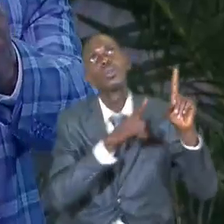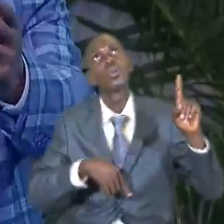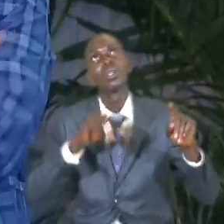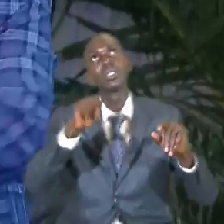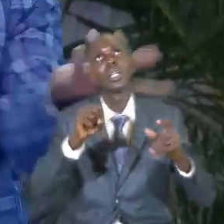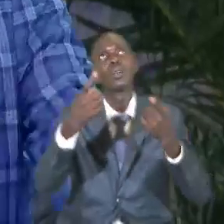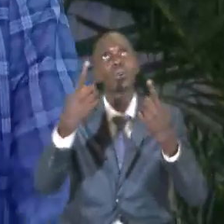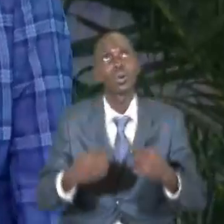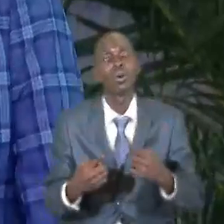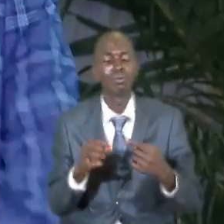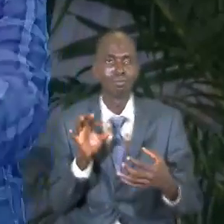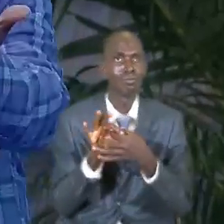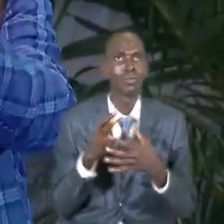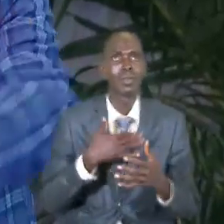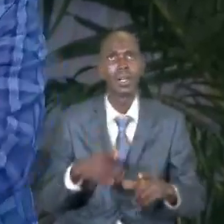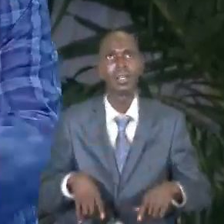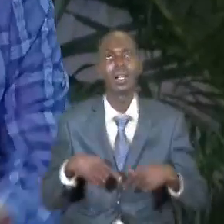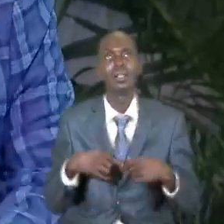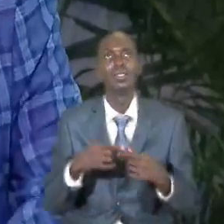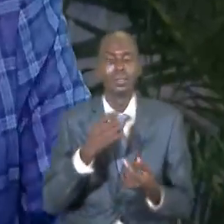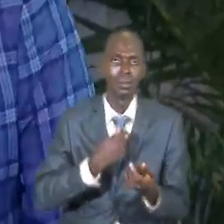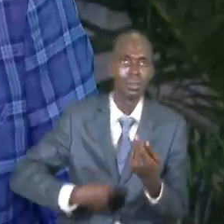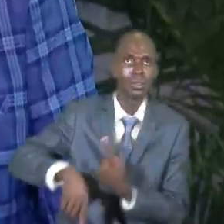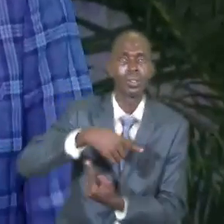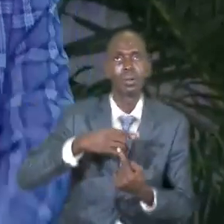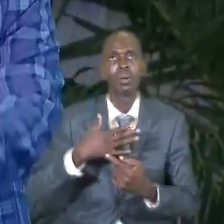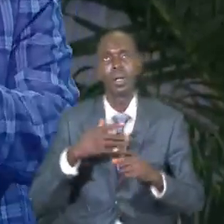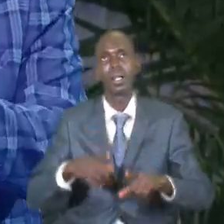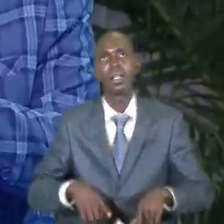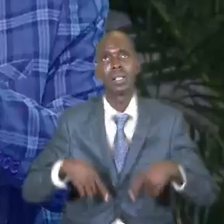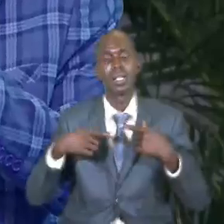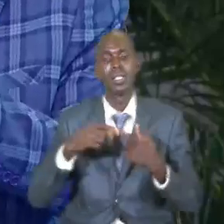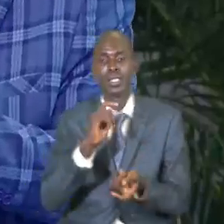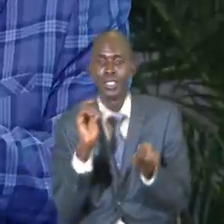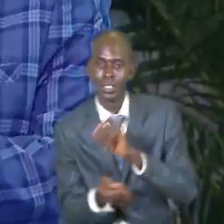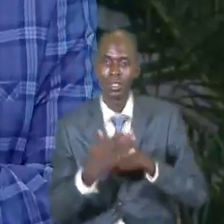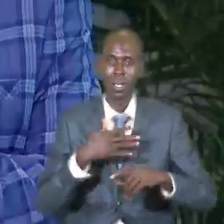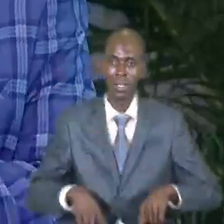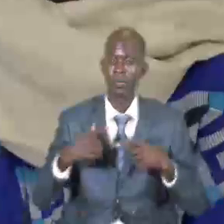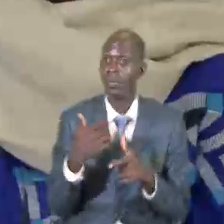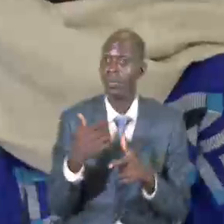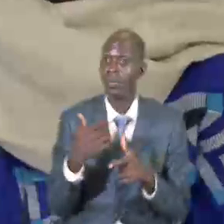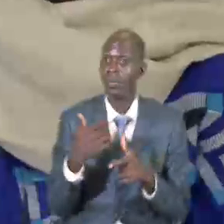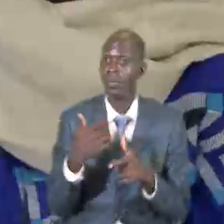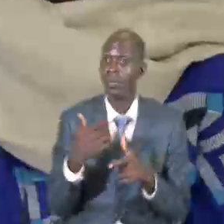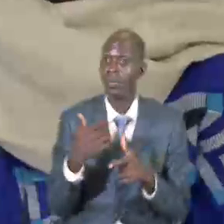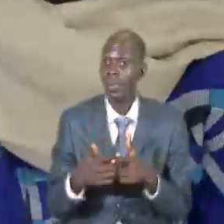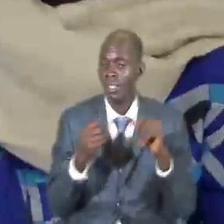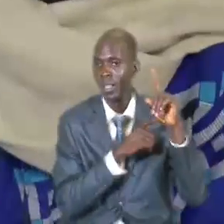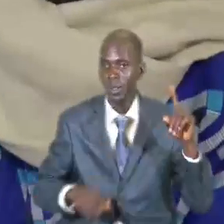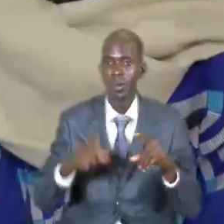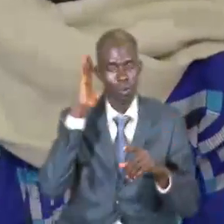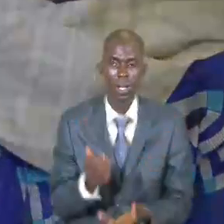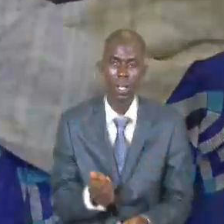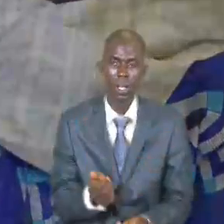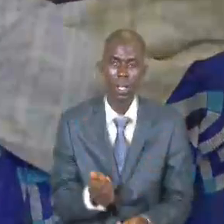come, turn around my life, come, change my life, then the Lord will enable you. Everything he